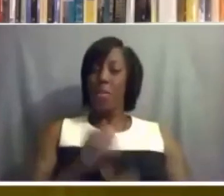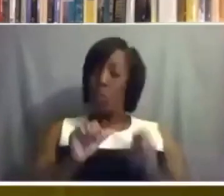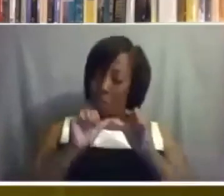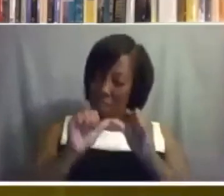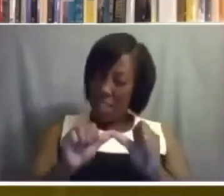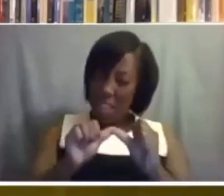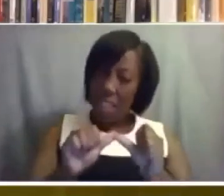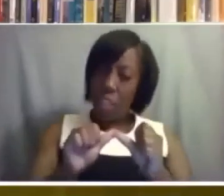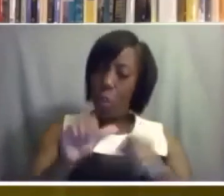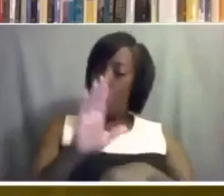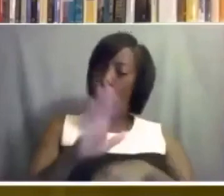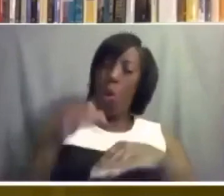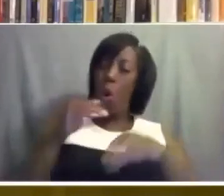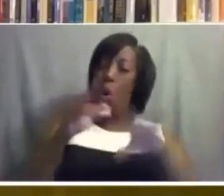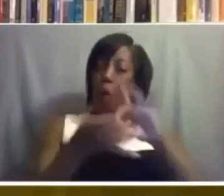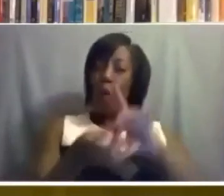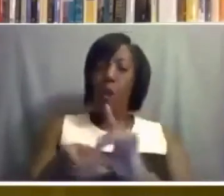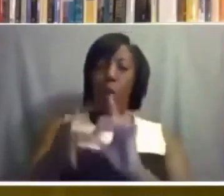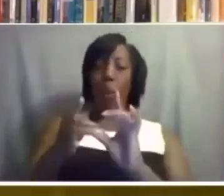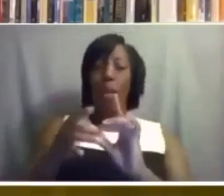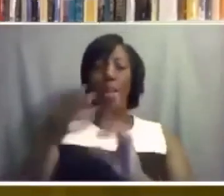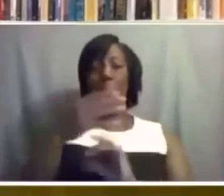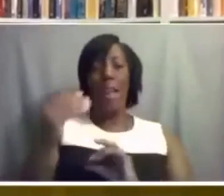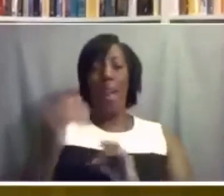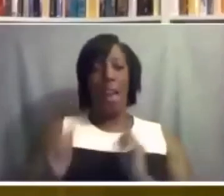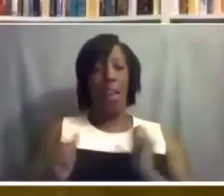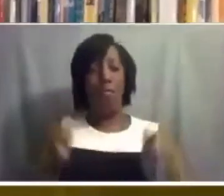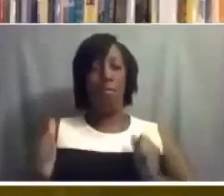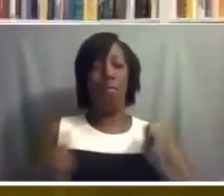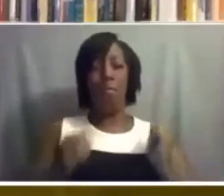call for unity and action. Thank you.